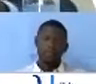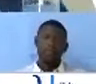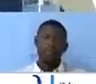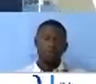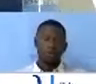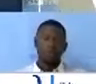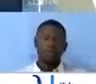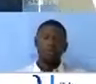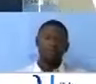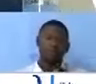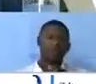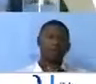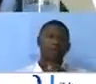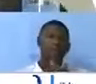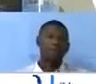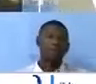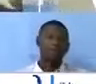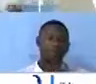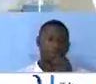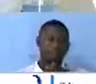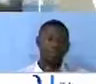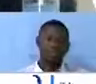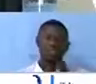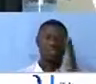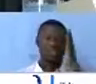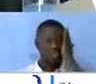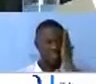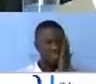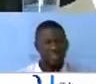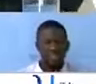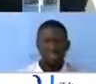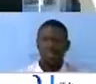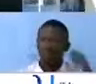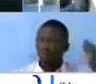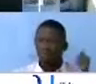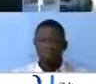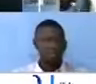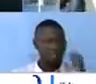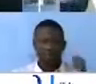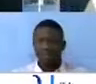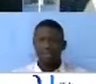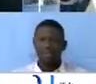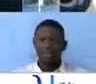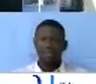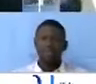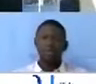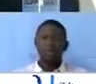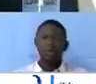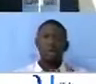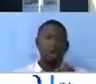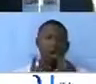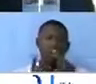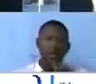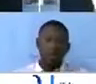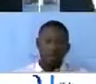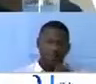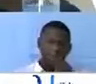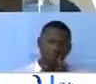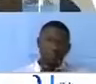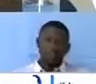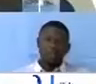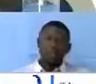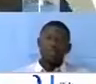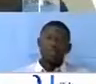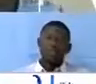beaten. In fact, you had to tell, according to the witness, you had to tell the torturers to ensure that there are no